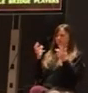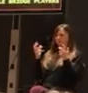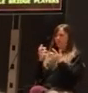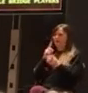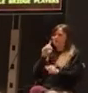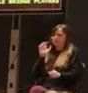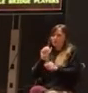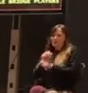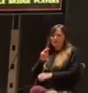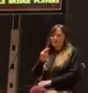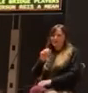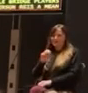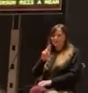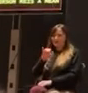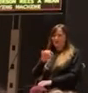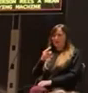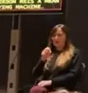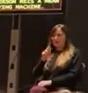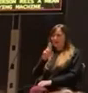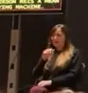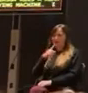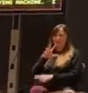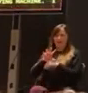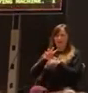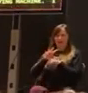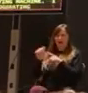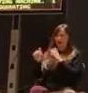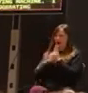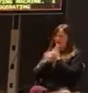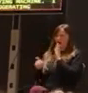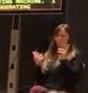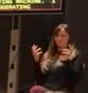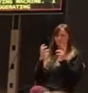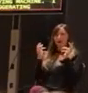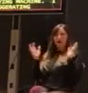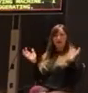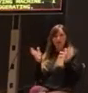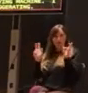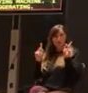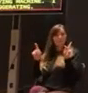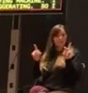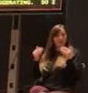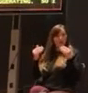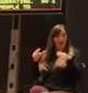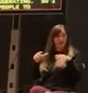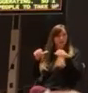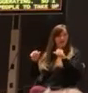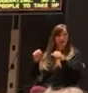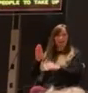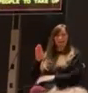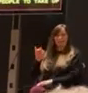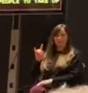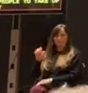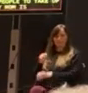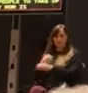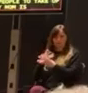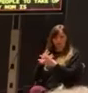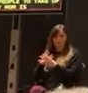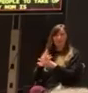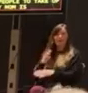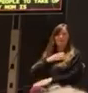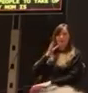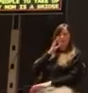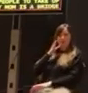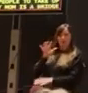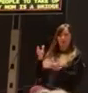not exaggerating. So I encourage people to take up bridge. My mom is a bridge player as well. And